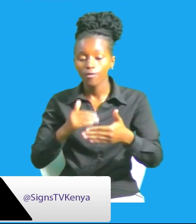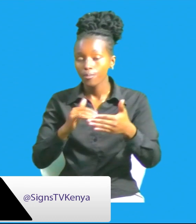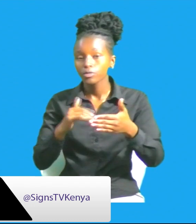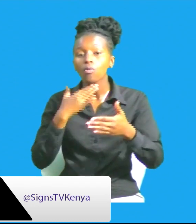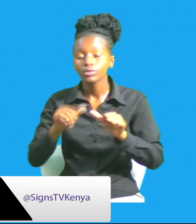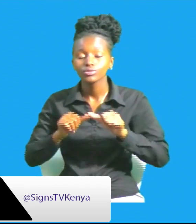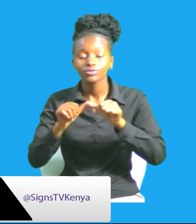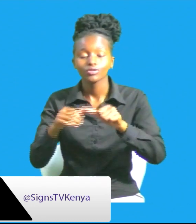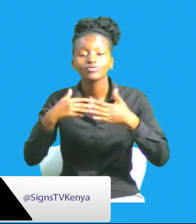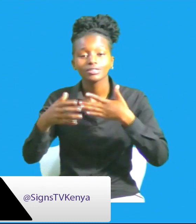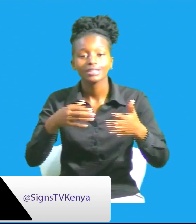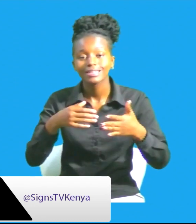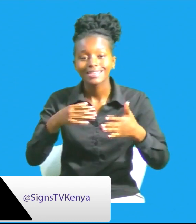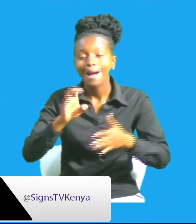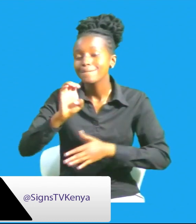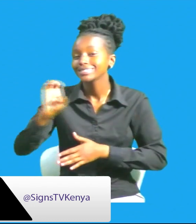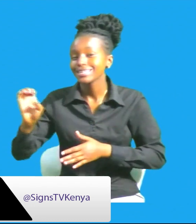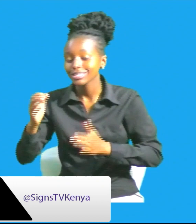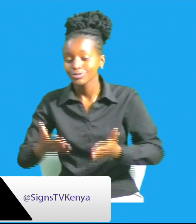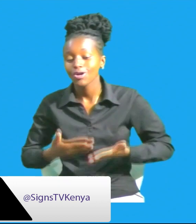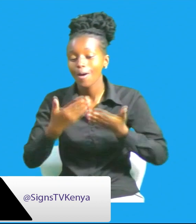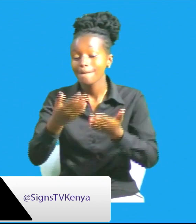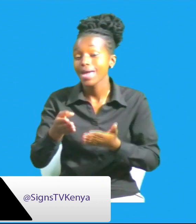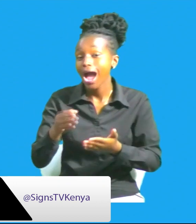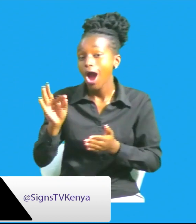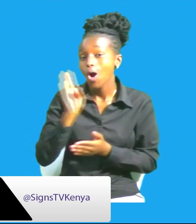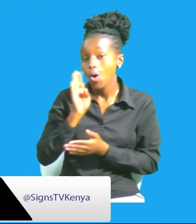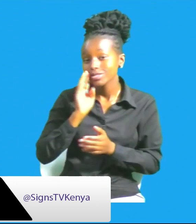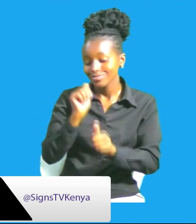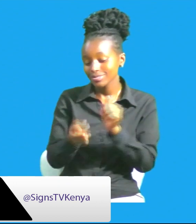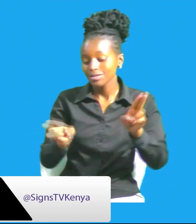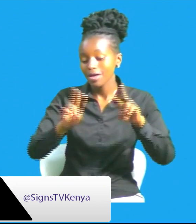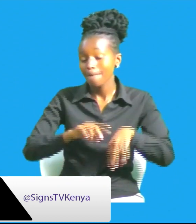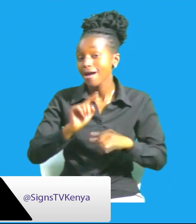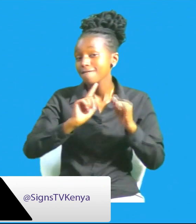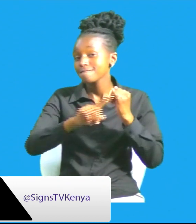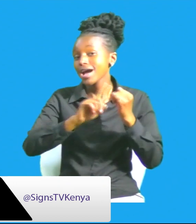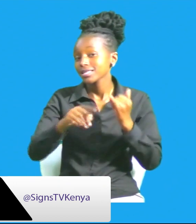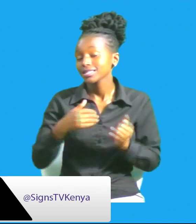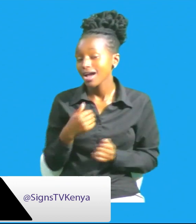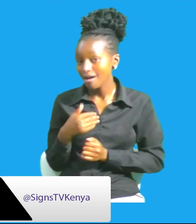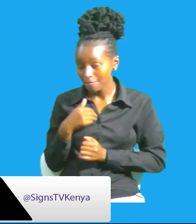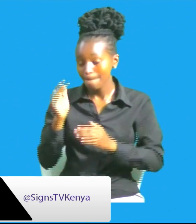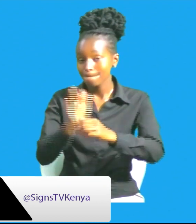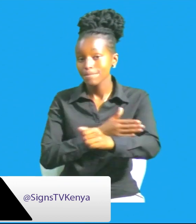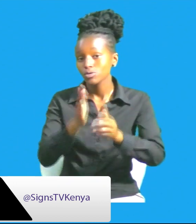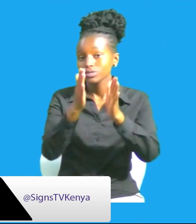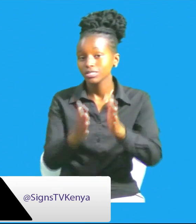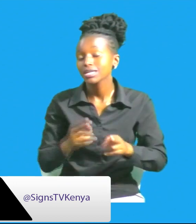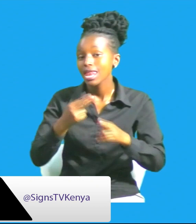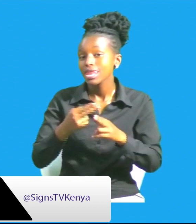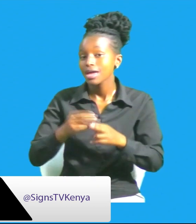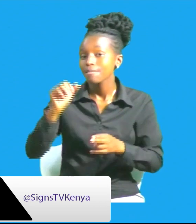Mashariki. Kama kawaida, we give you the tea, na kwanza tuangalie, we have this artist